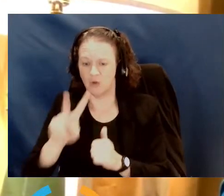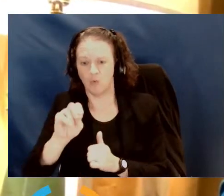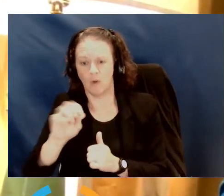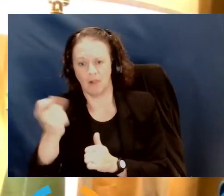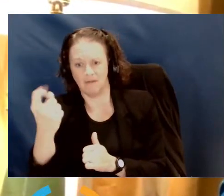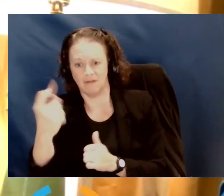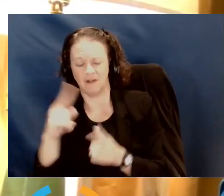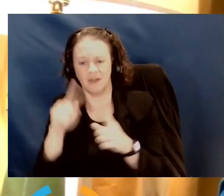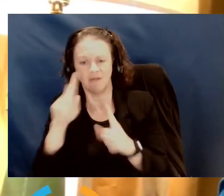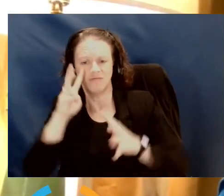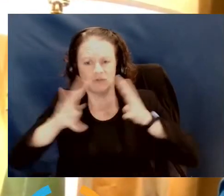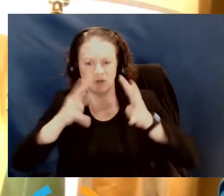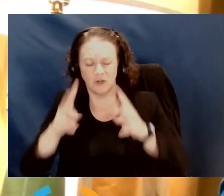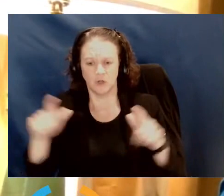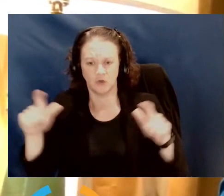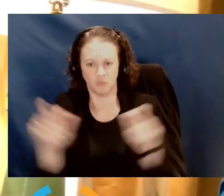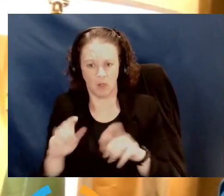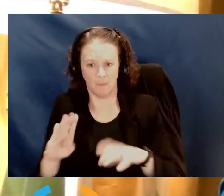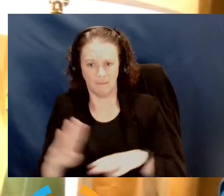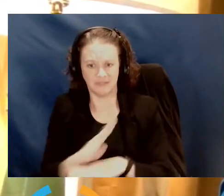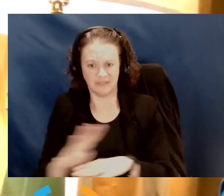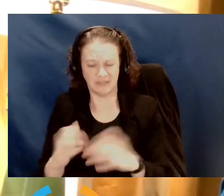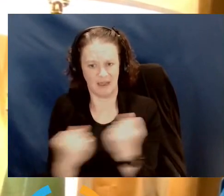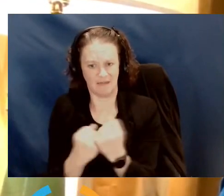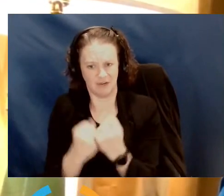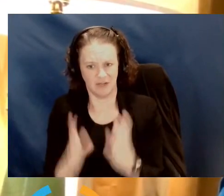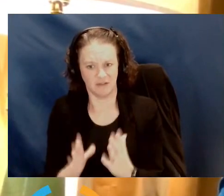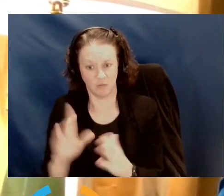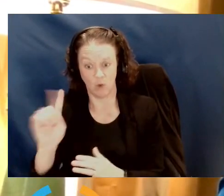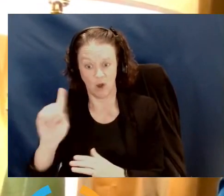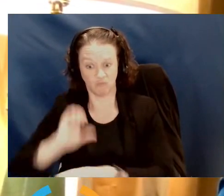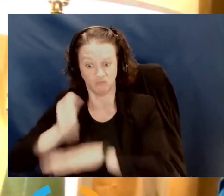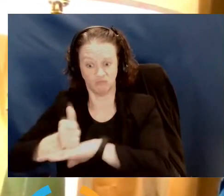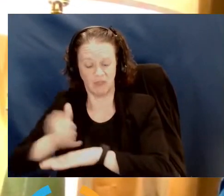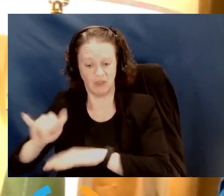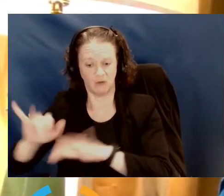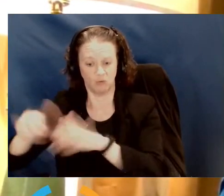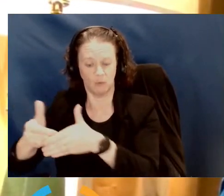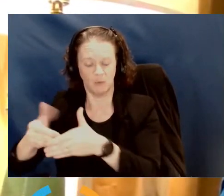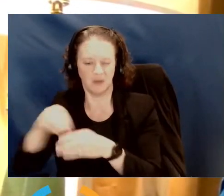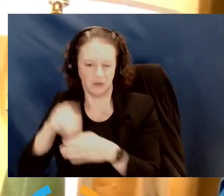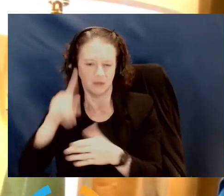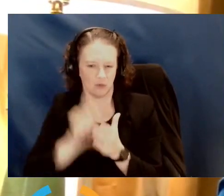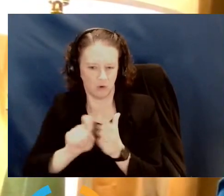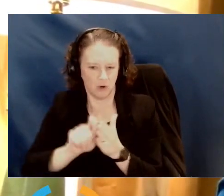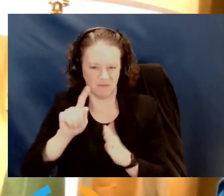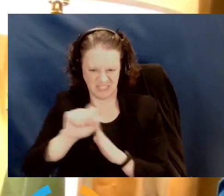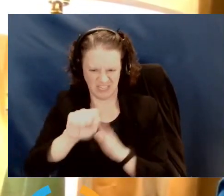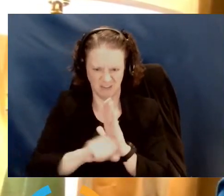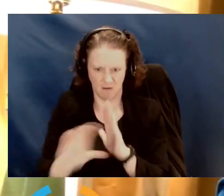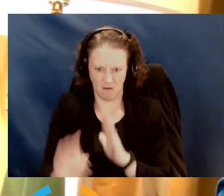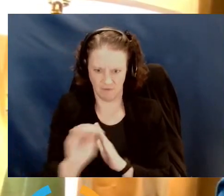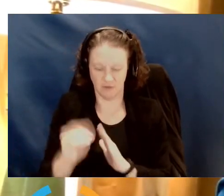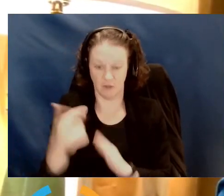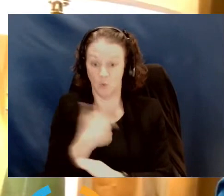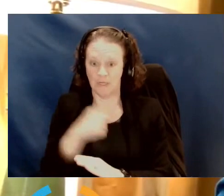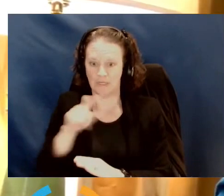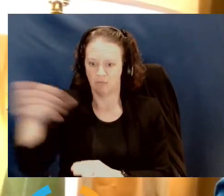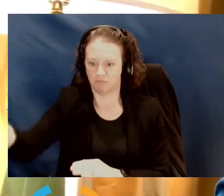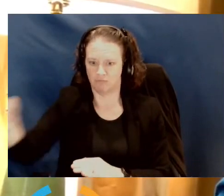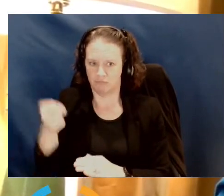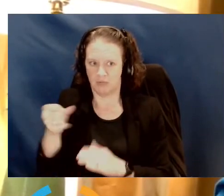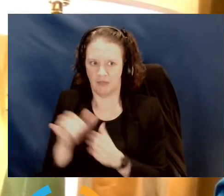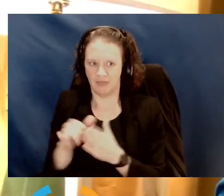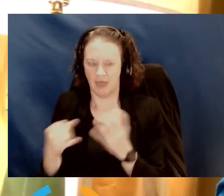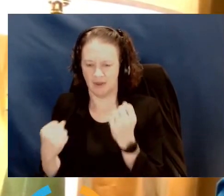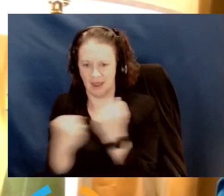Advocates located in the Secretary of State's office. And I think it's clear that we really need this advocate now to help Oregon small businesses